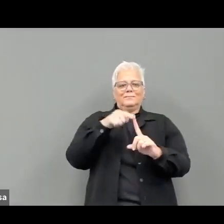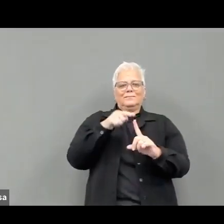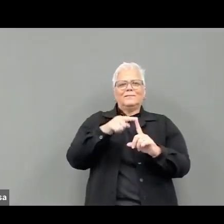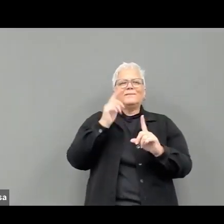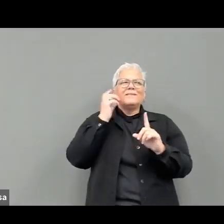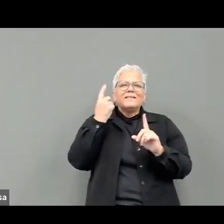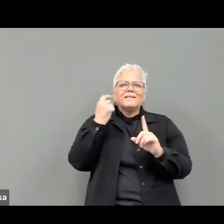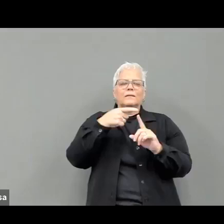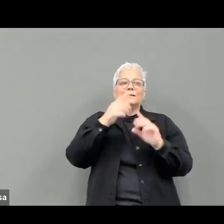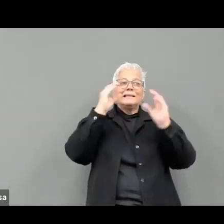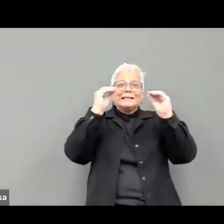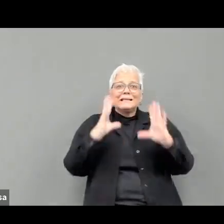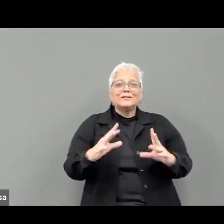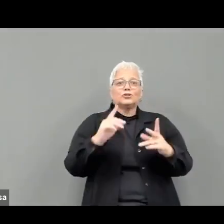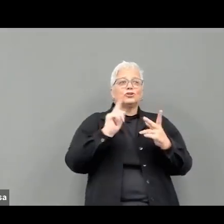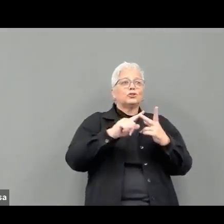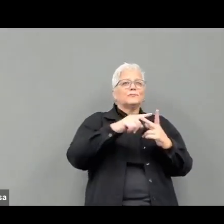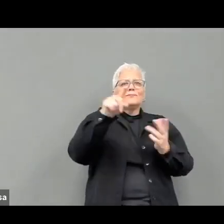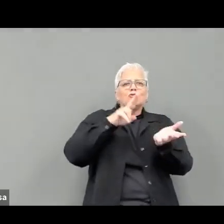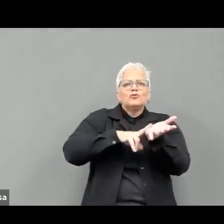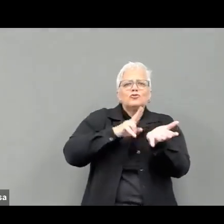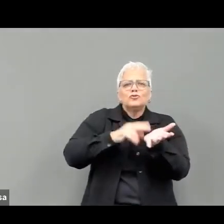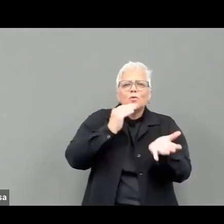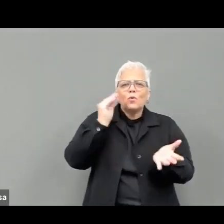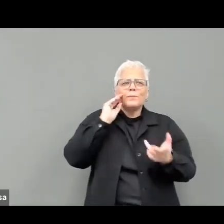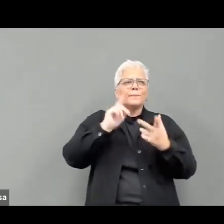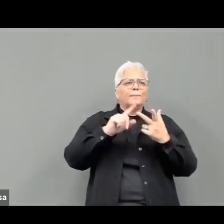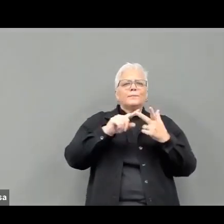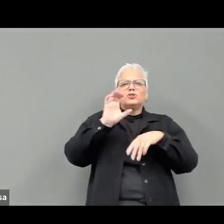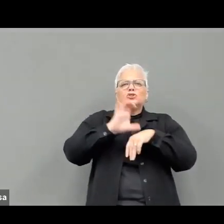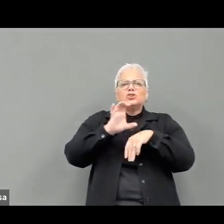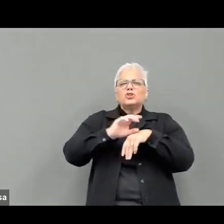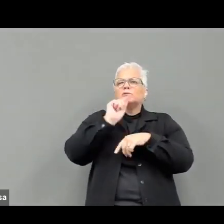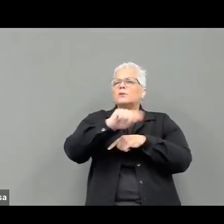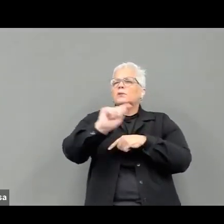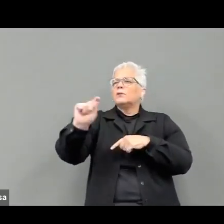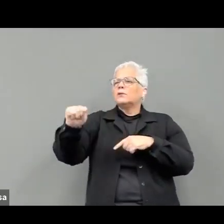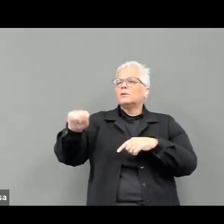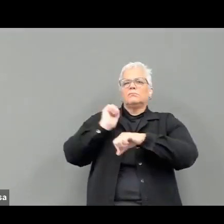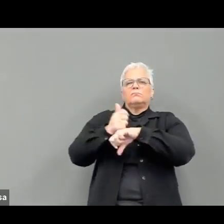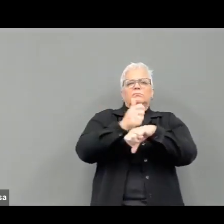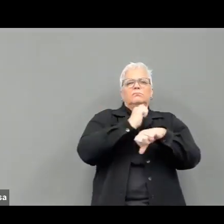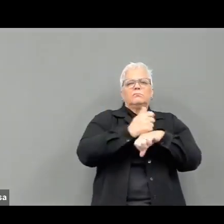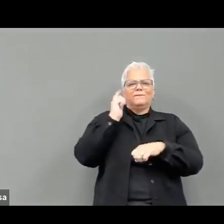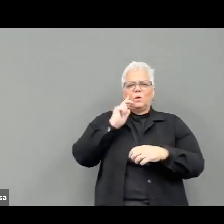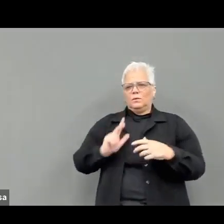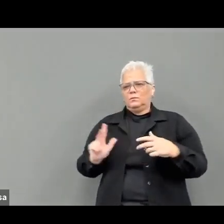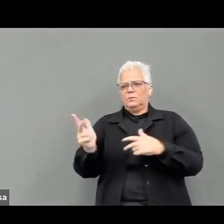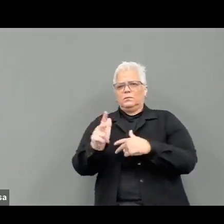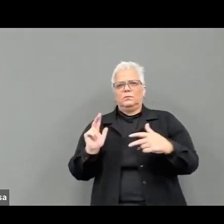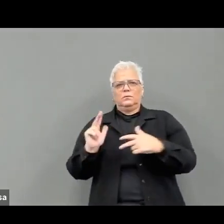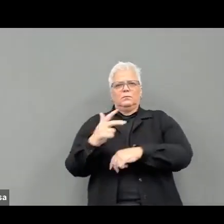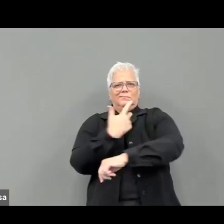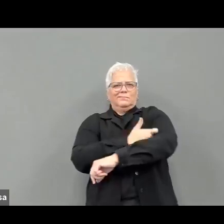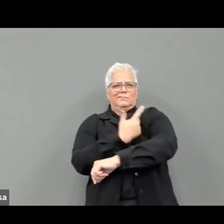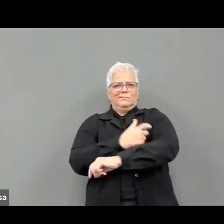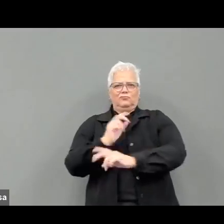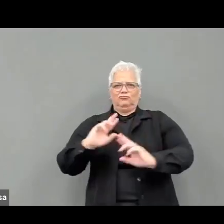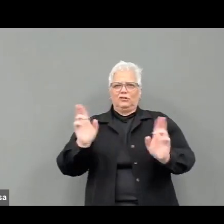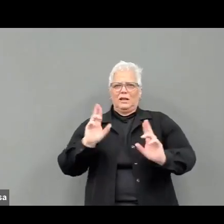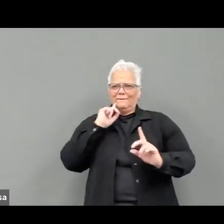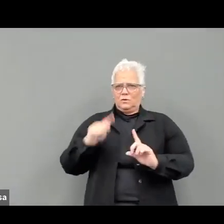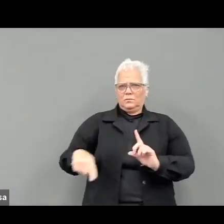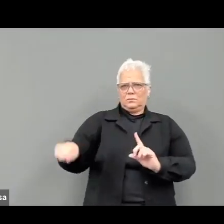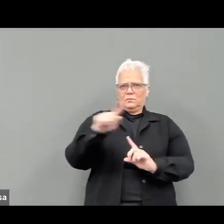program, and local church and community groups to provide more equitable access to the vaccine. Appointments are required to receive the